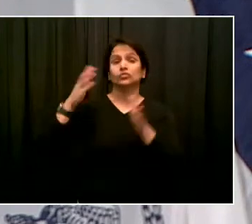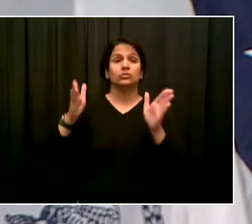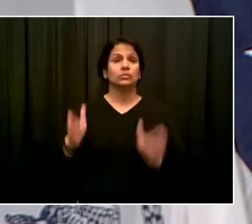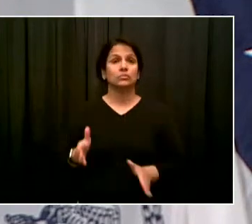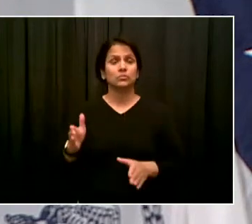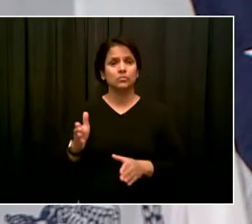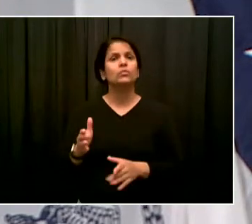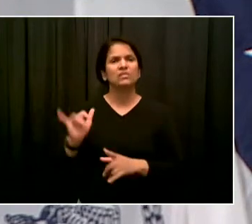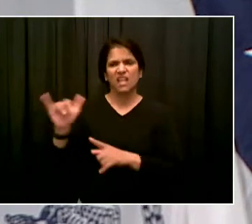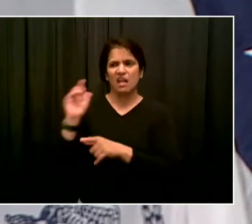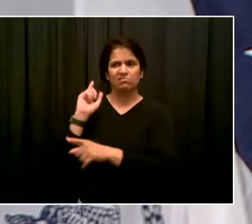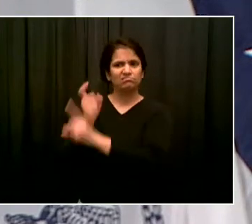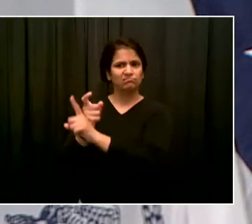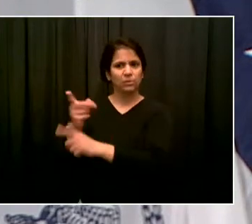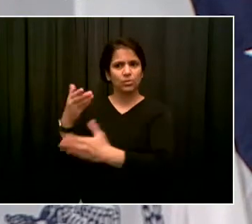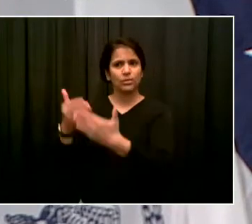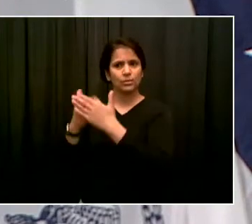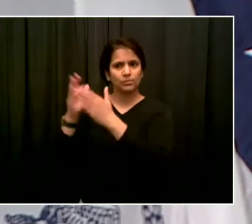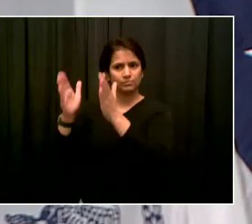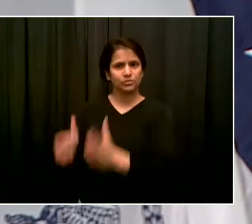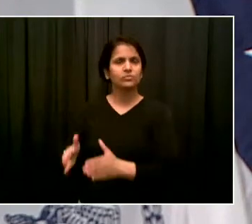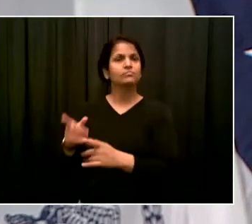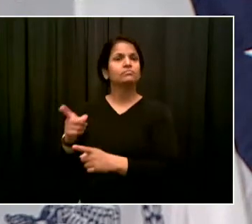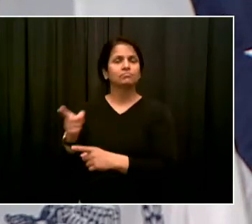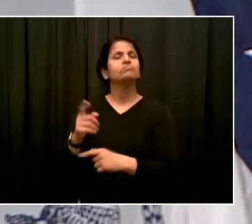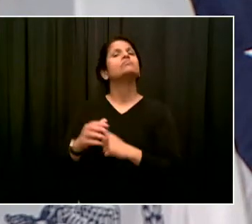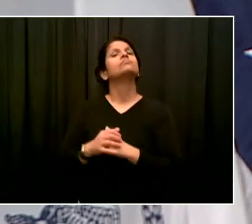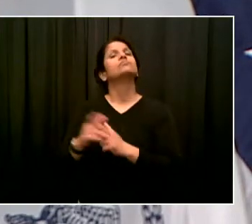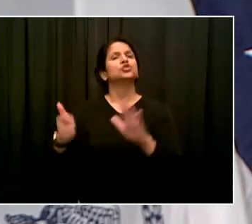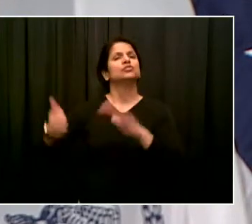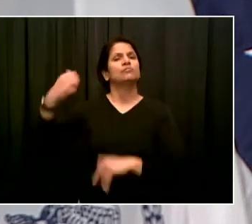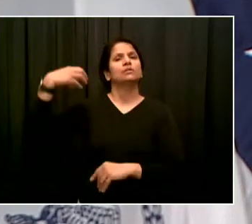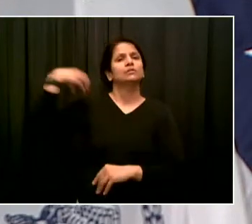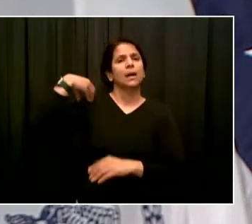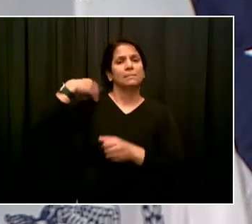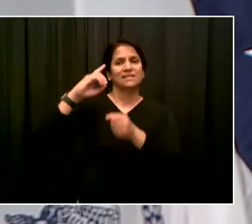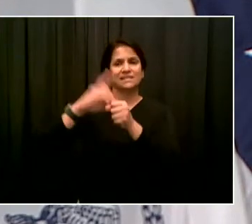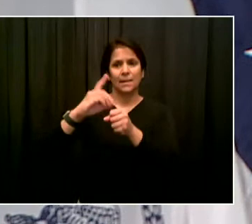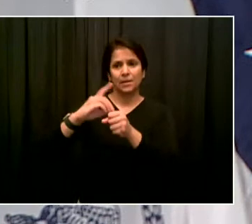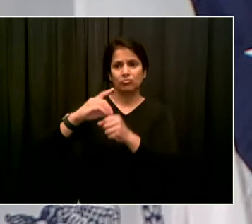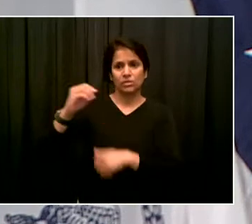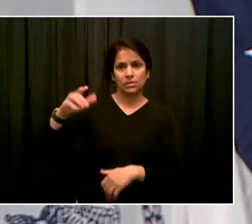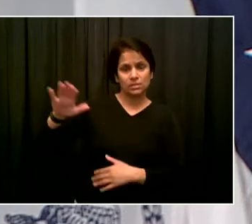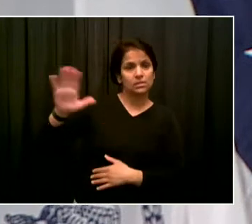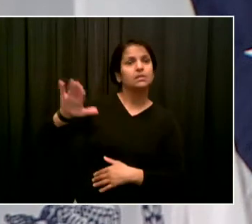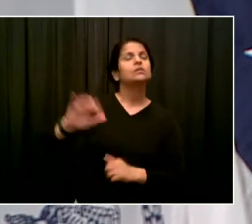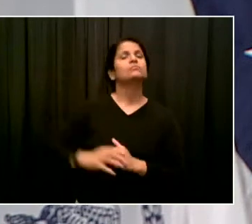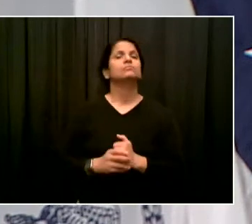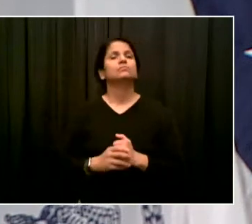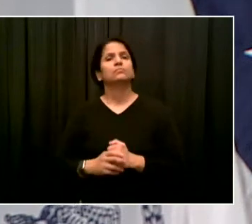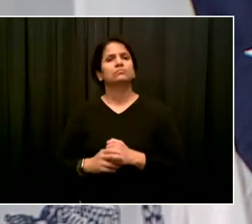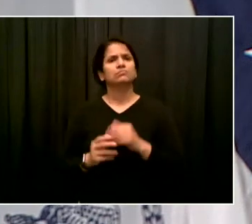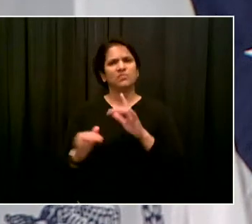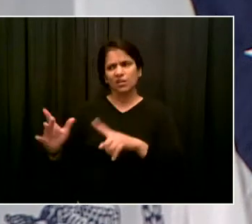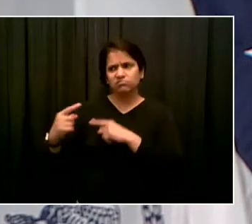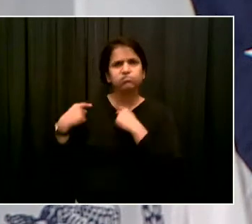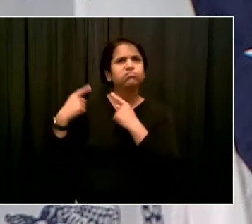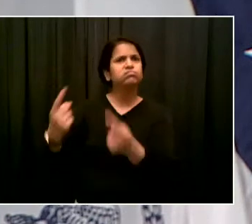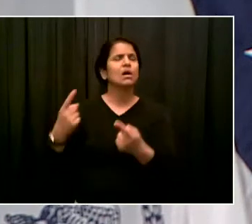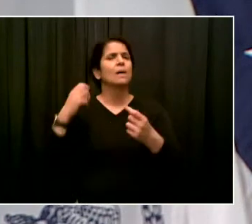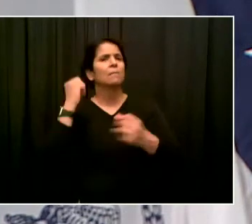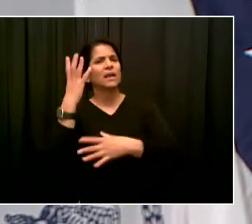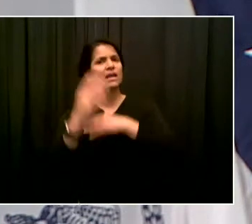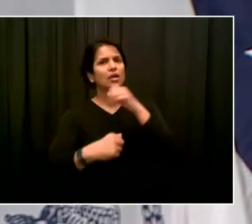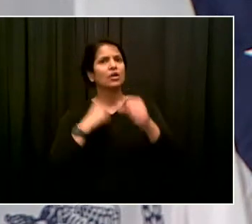for decades, and she's worked all over the country as well. The last 2 years, she's been a great innovative force with Democracy